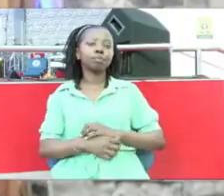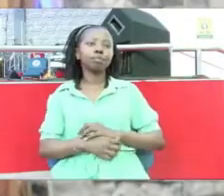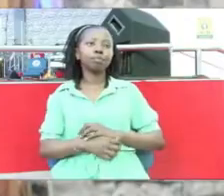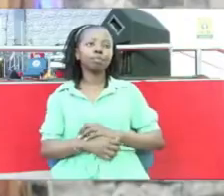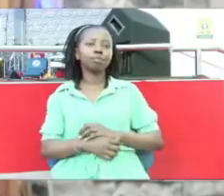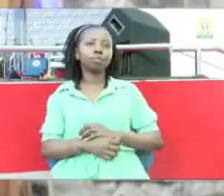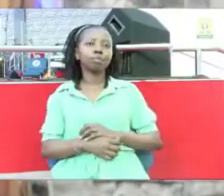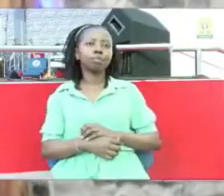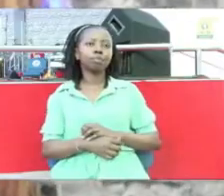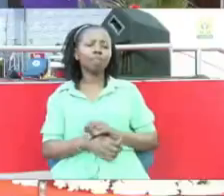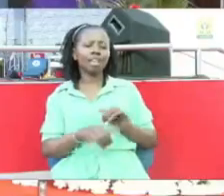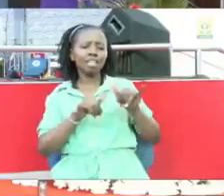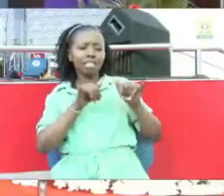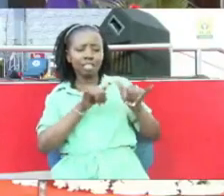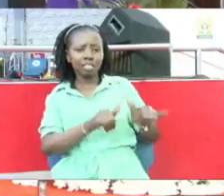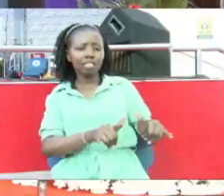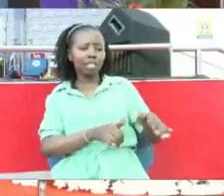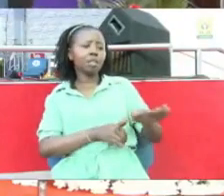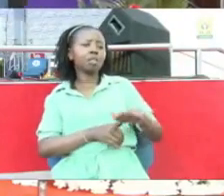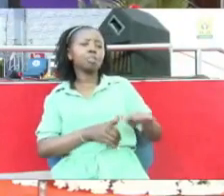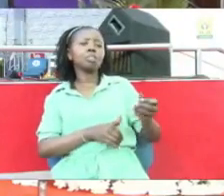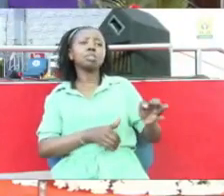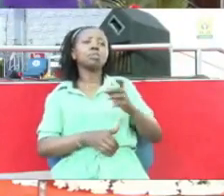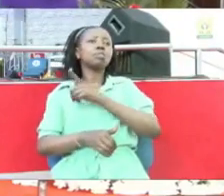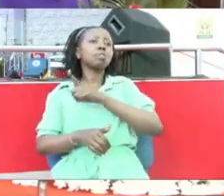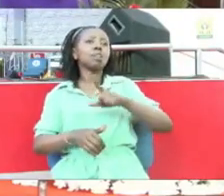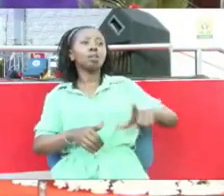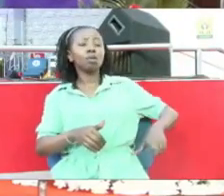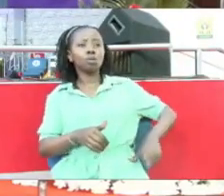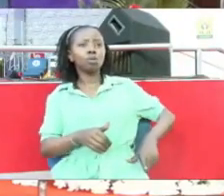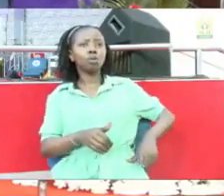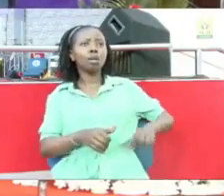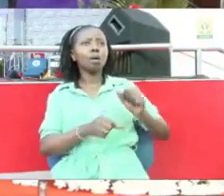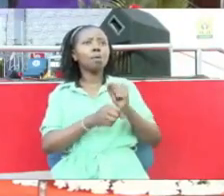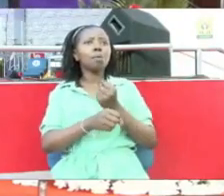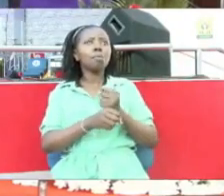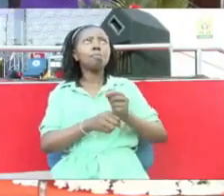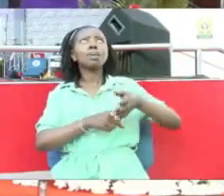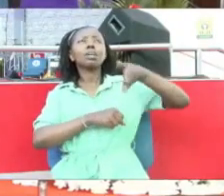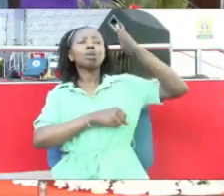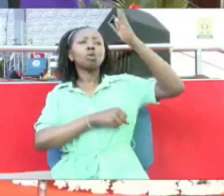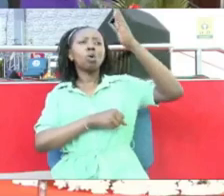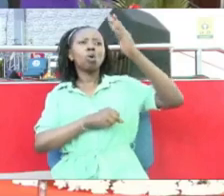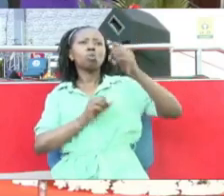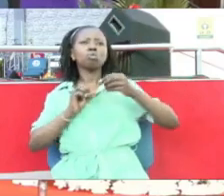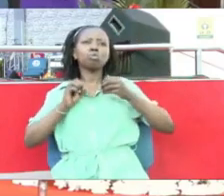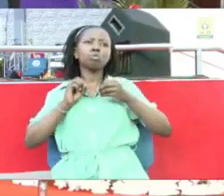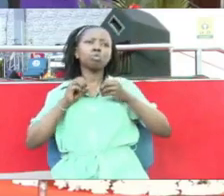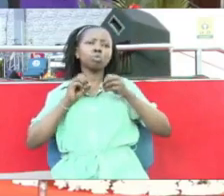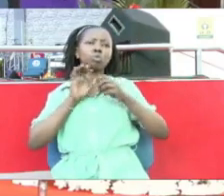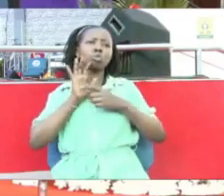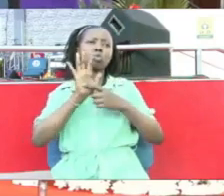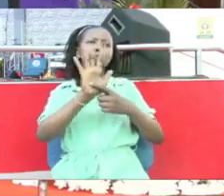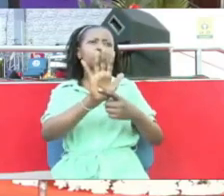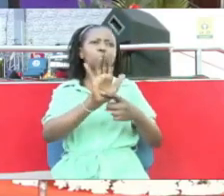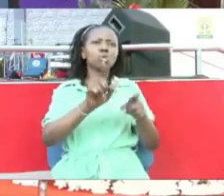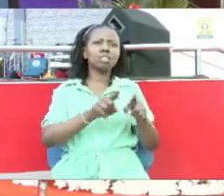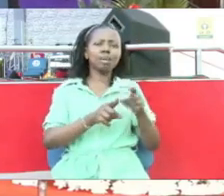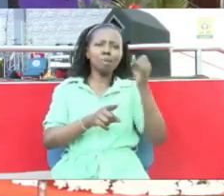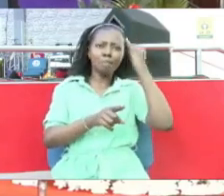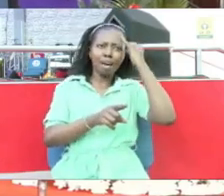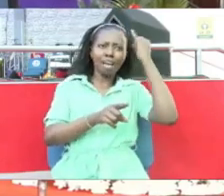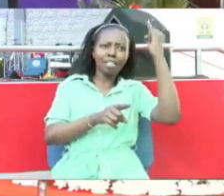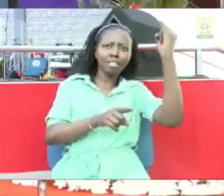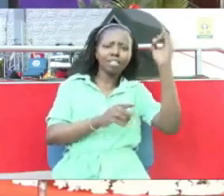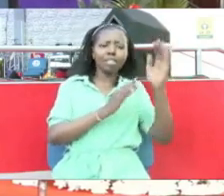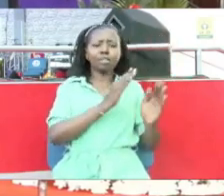biashara yako. Lingering in the presence of the Lord will make God release some strategies that if you will put